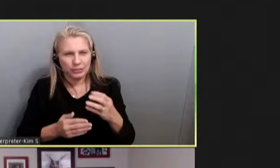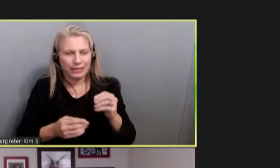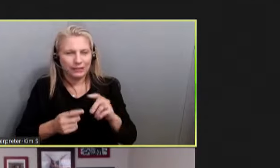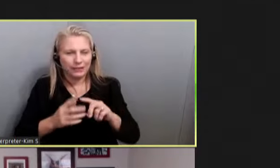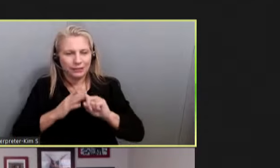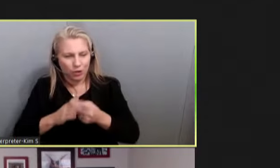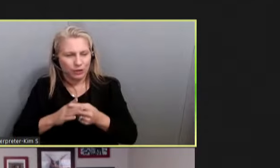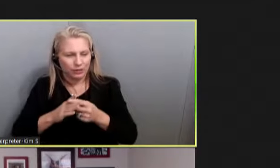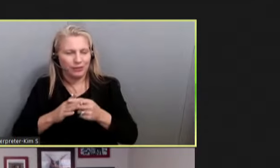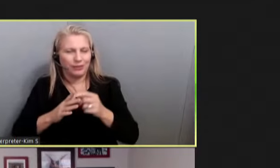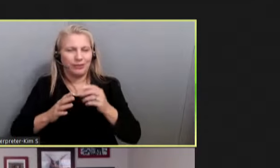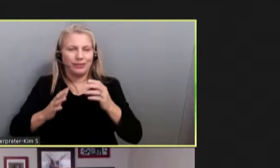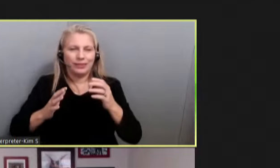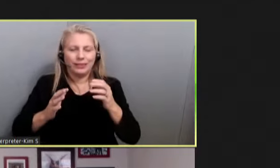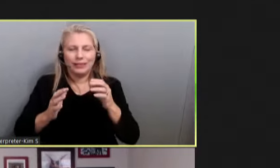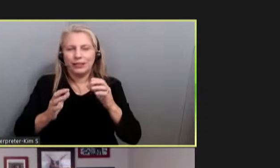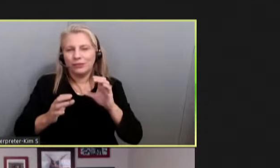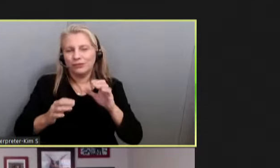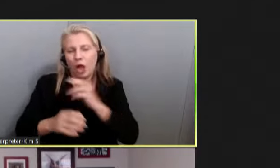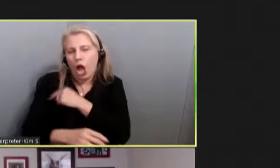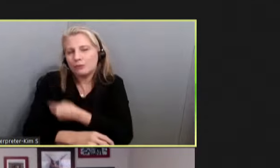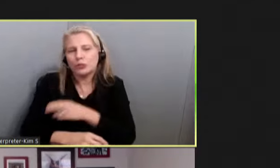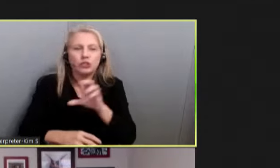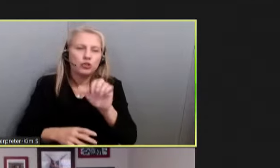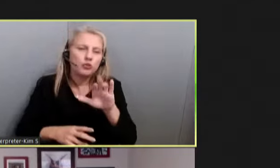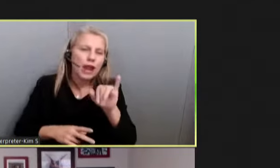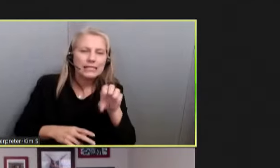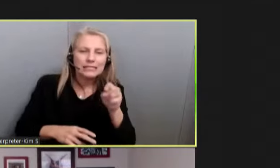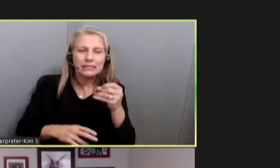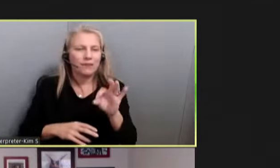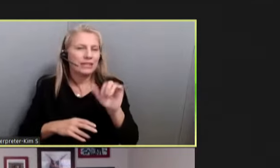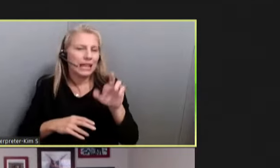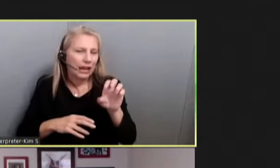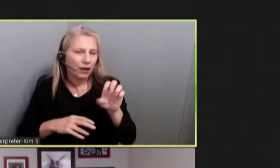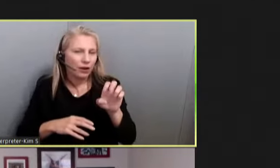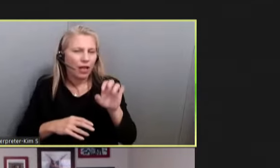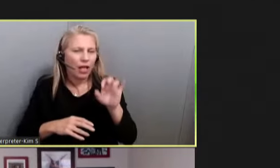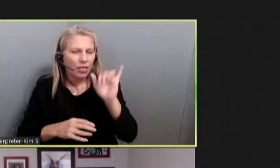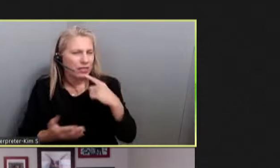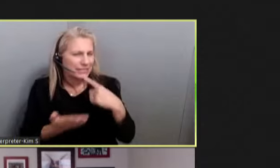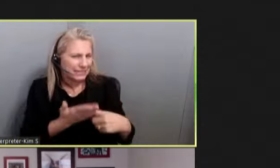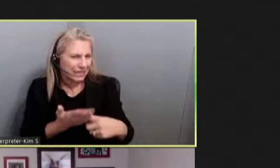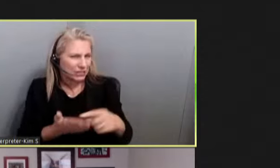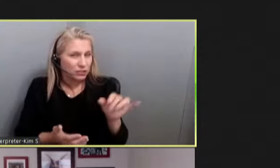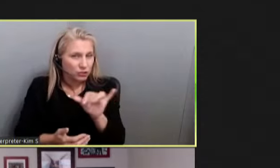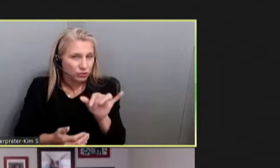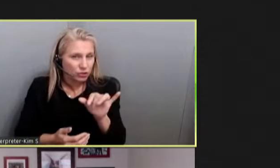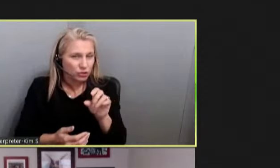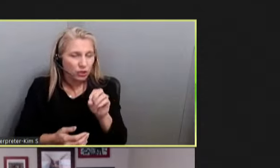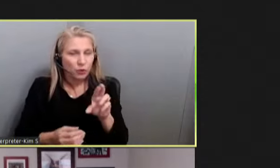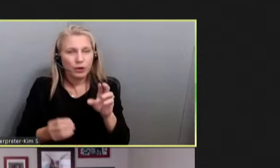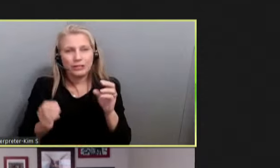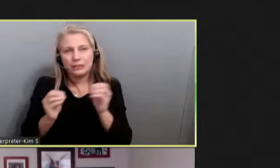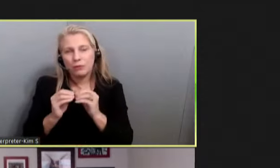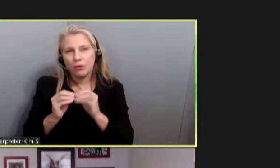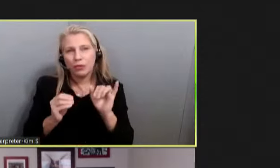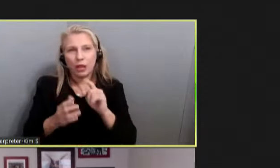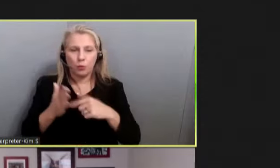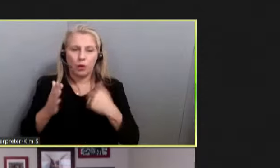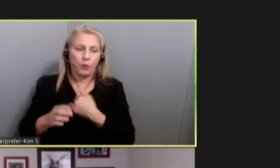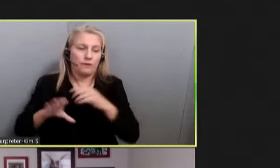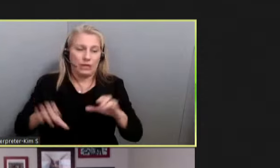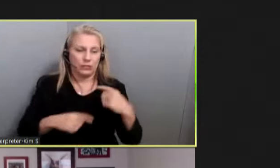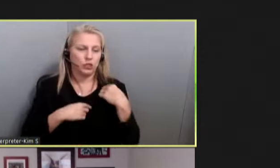of care. Are those things that are being discussed at this point, or is it more of a see if what you've done so far